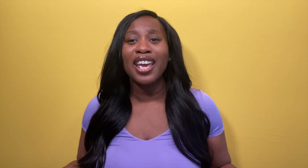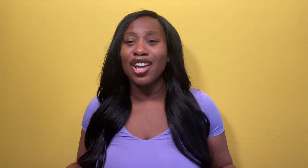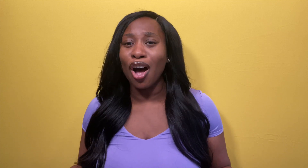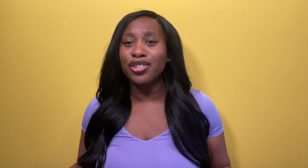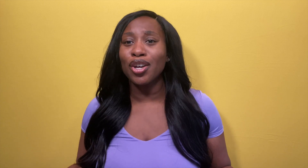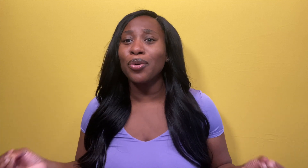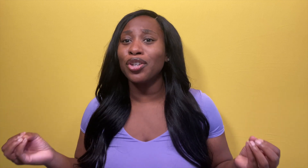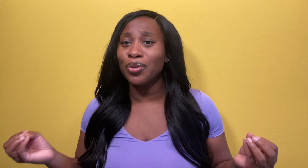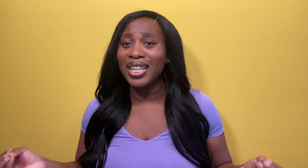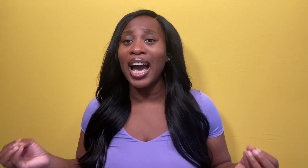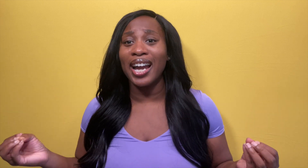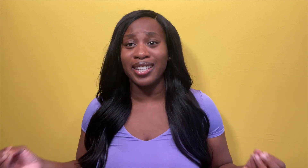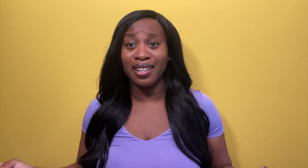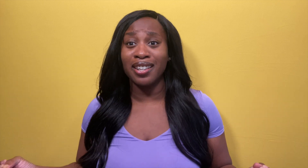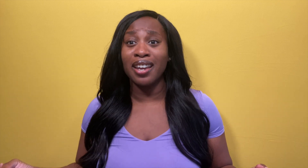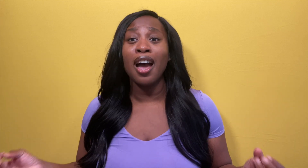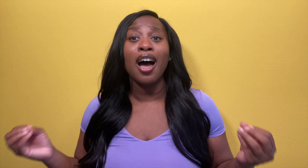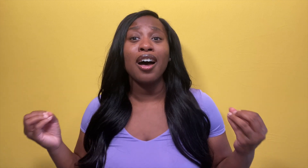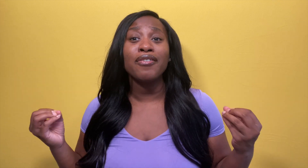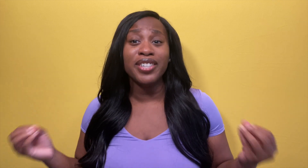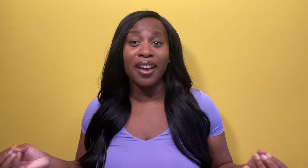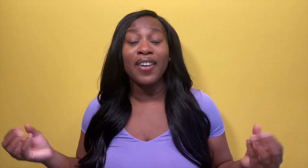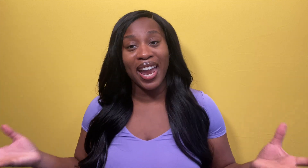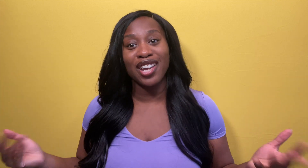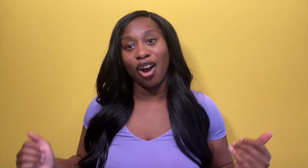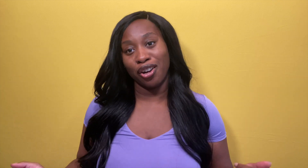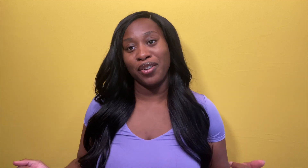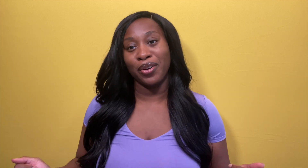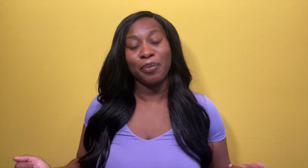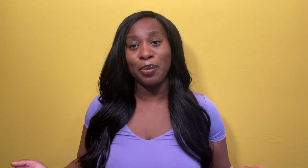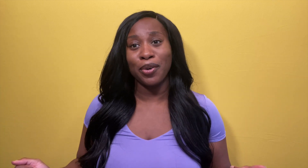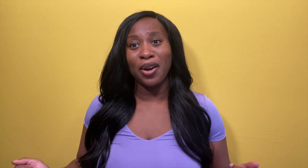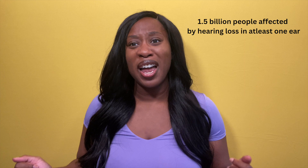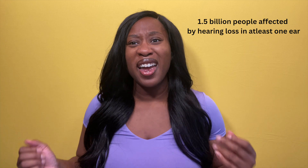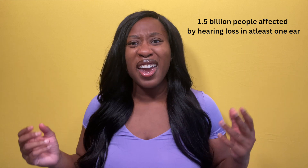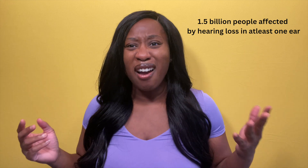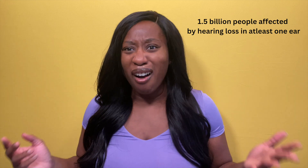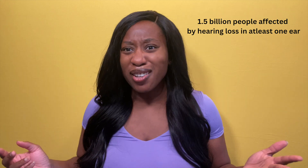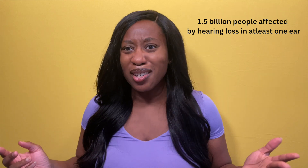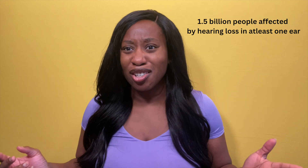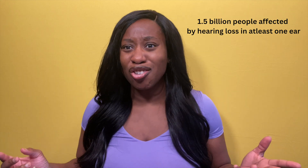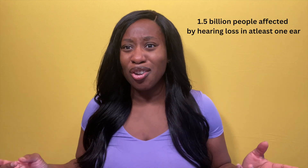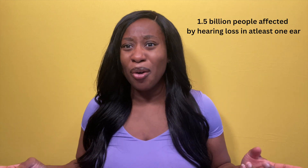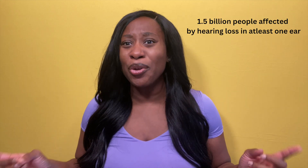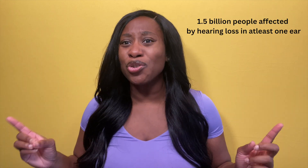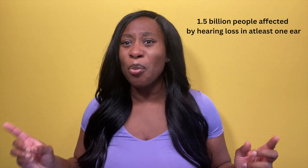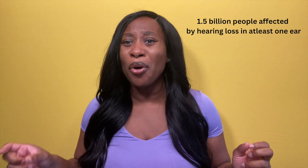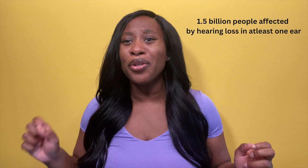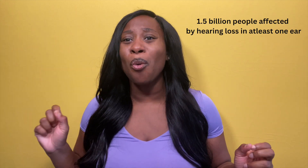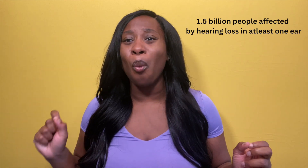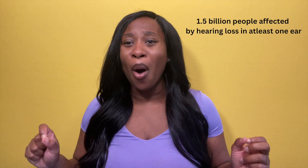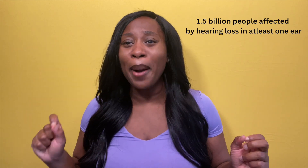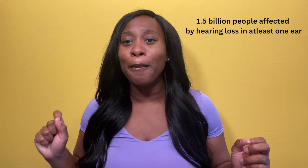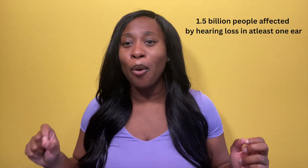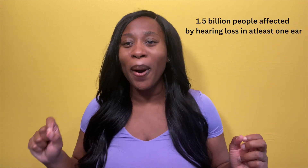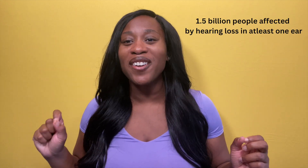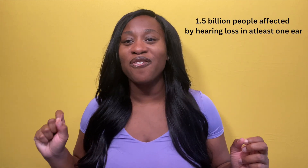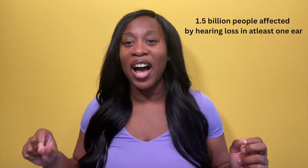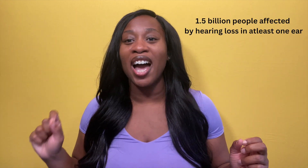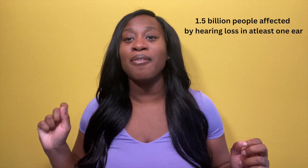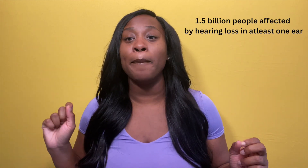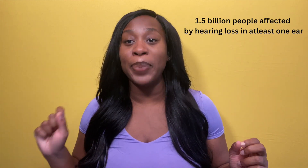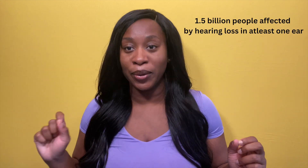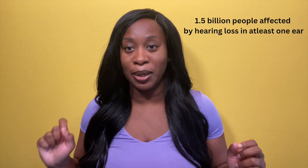needs and also the unique identity of deaf and hard of hearing people. And also, did you know there's more than